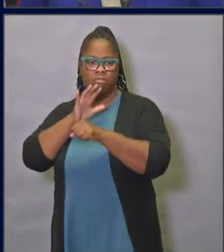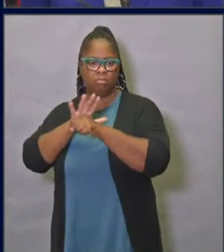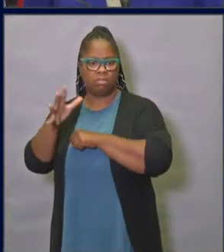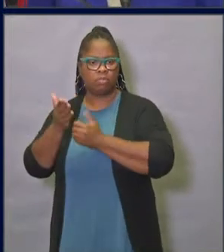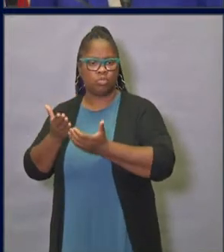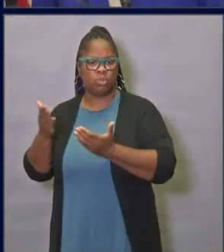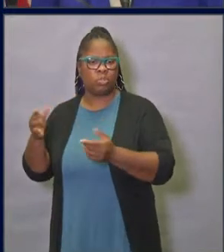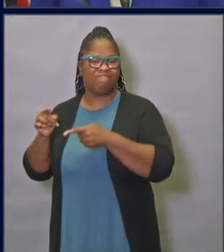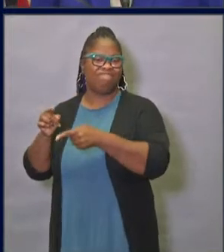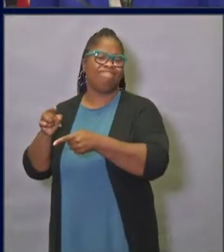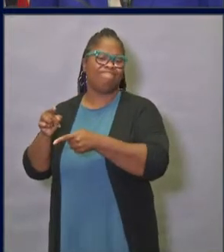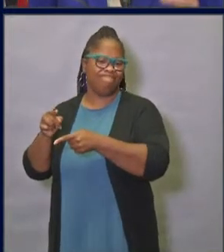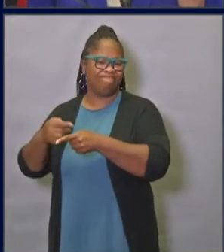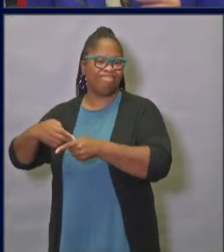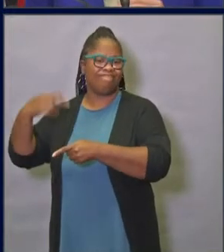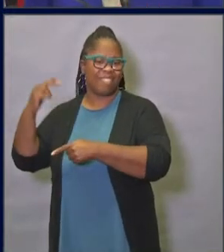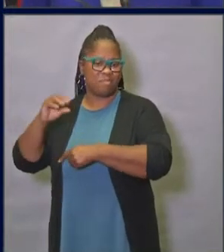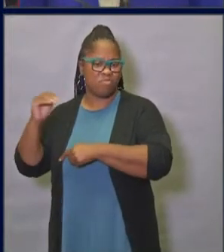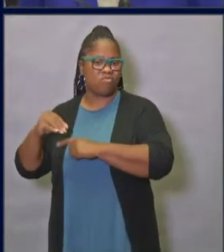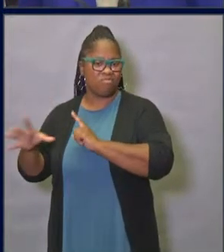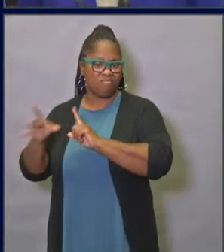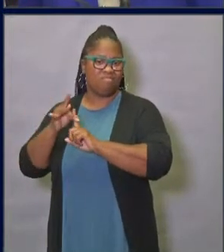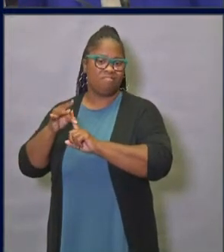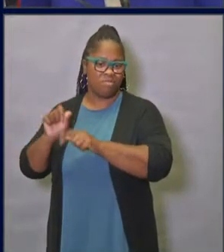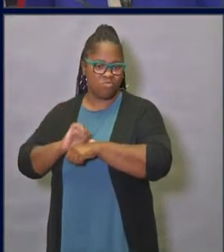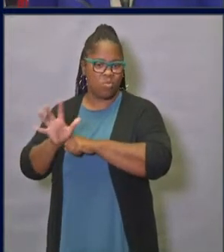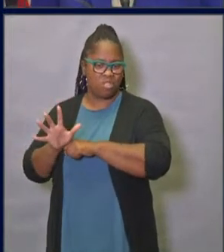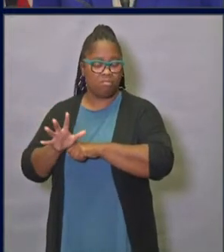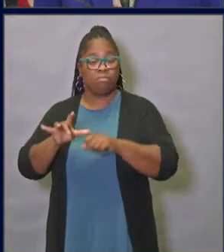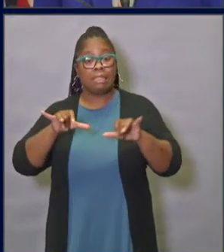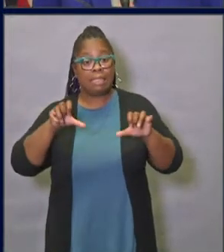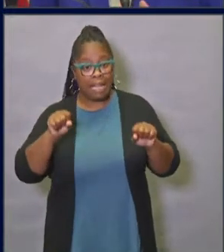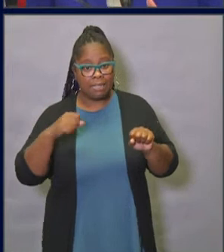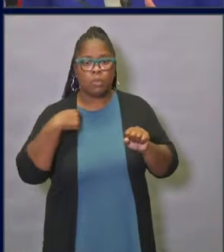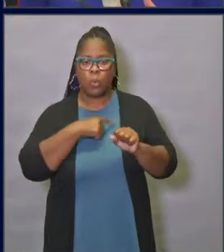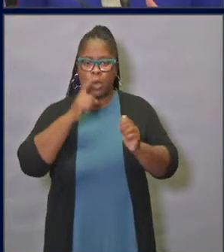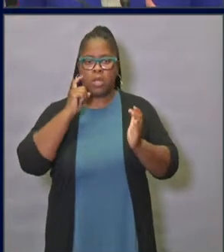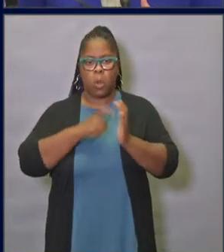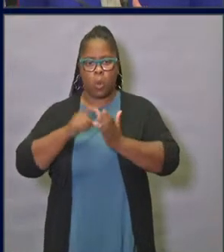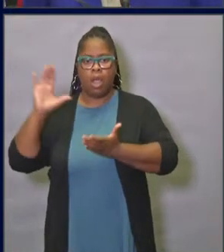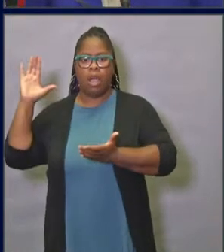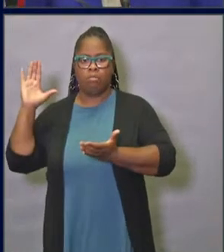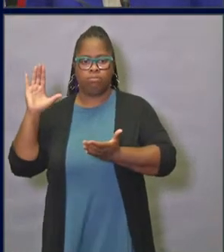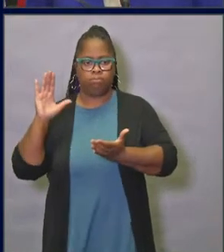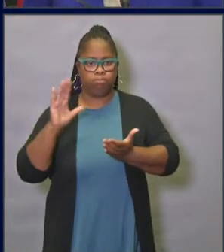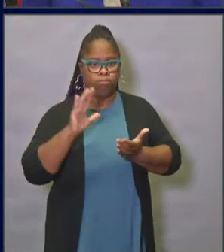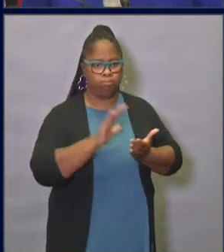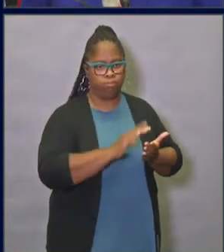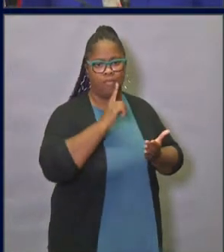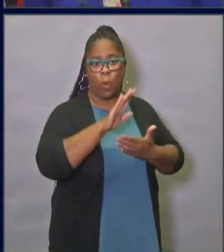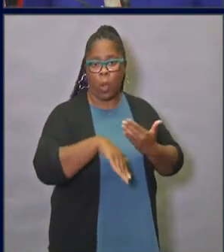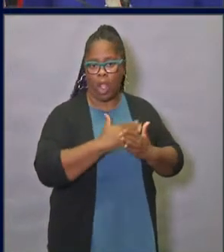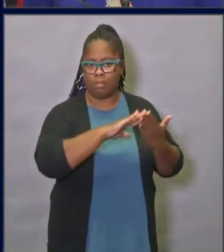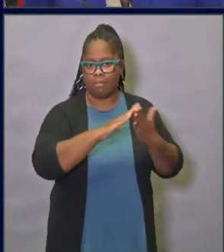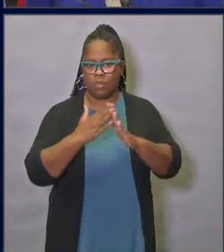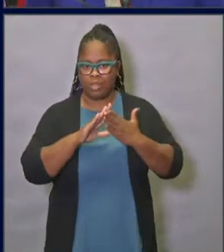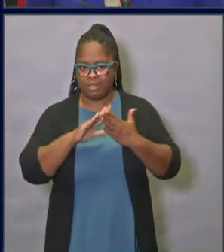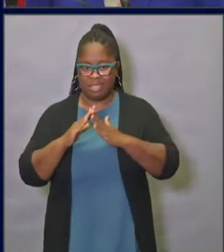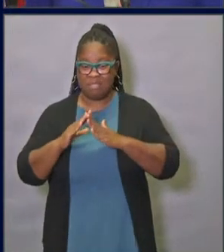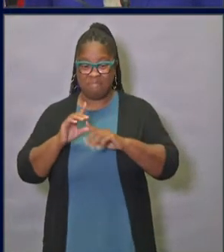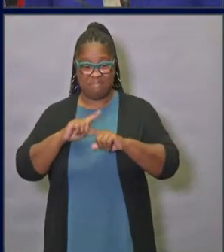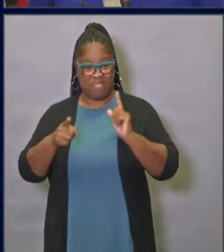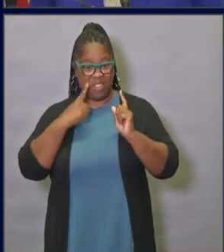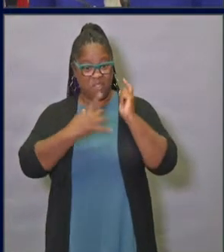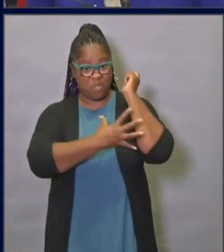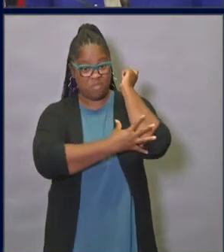resources. While we do continue, again, to see decreases across all of our communities, the gaps are not closing